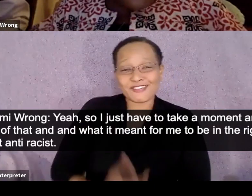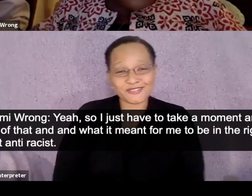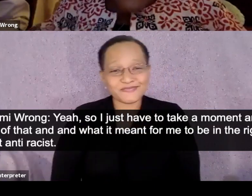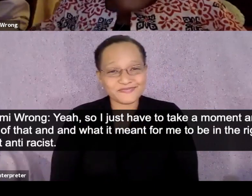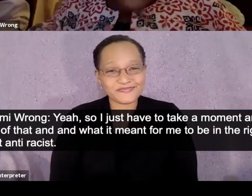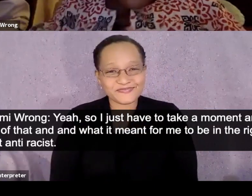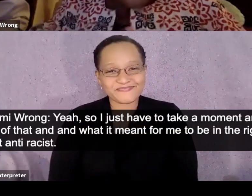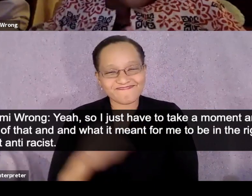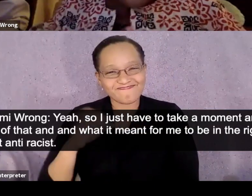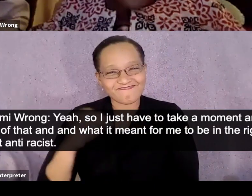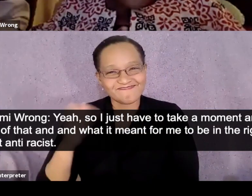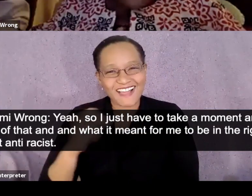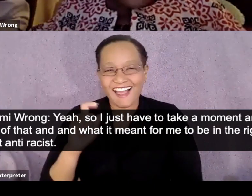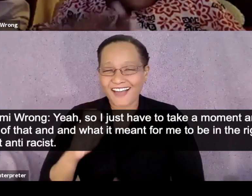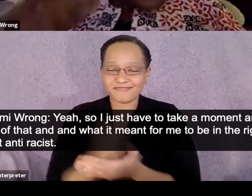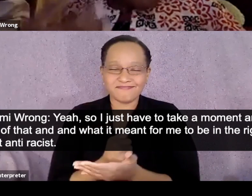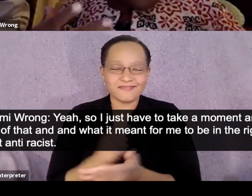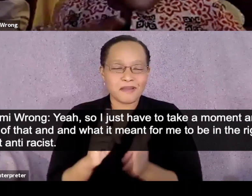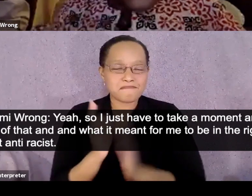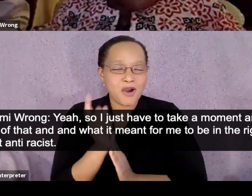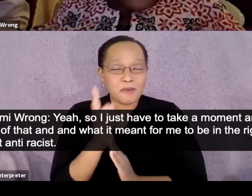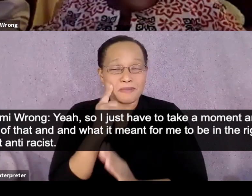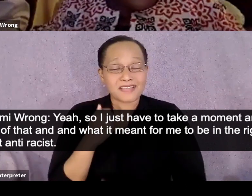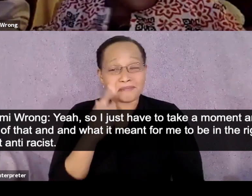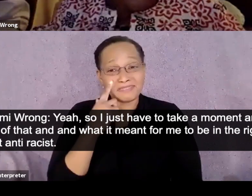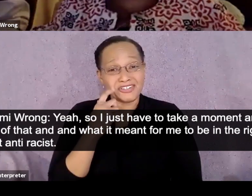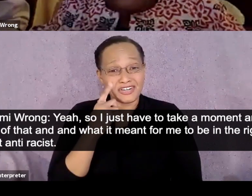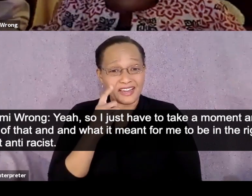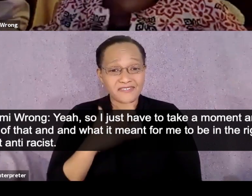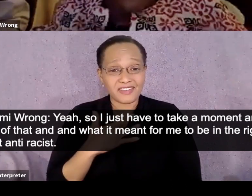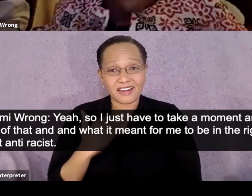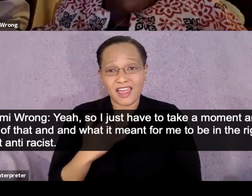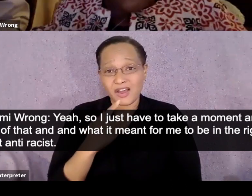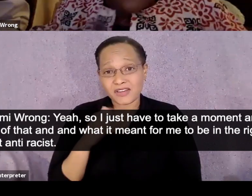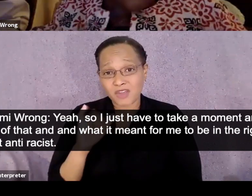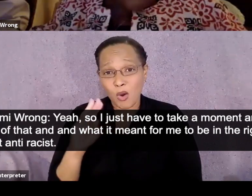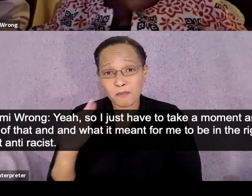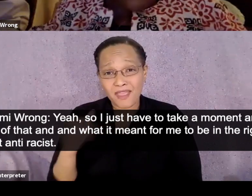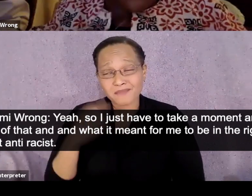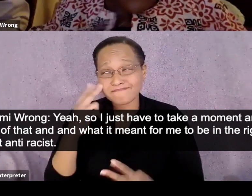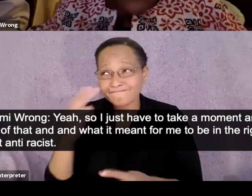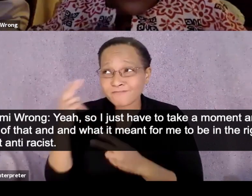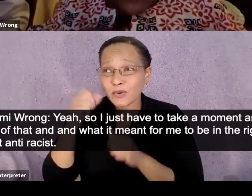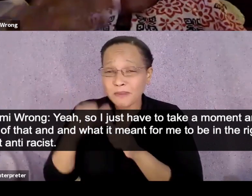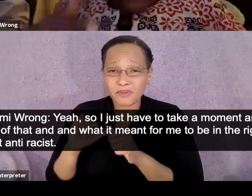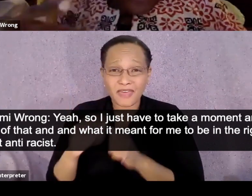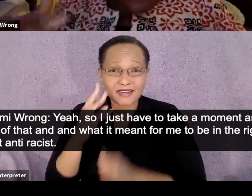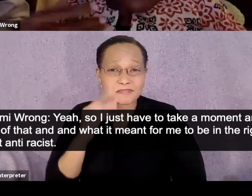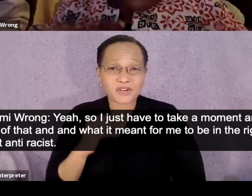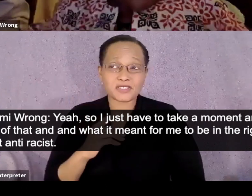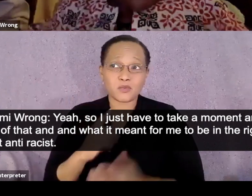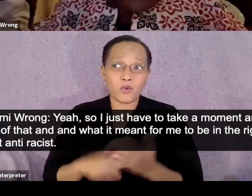Yeah, so I just have to take a moment and just, because like I'm tearing up right now thinking about all of that and what it meant for